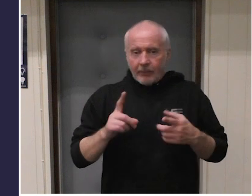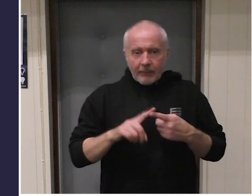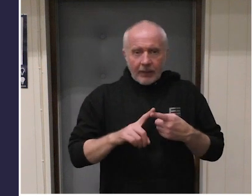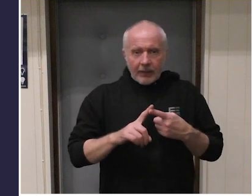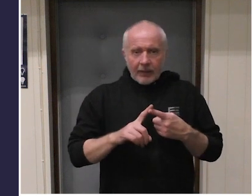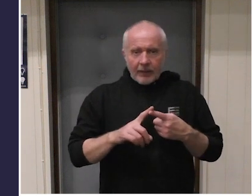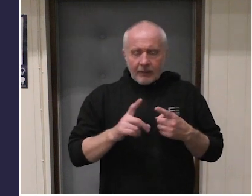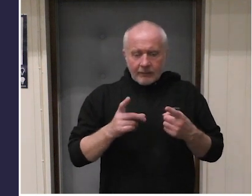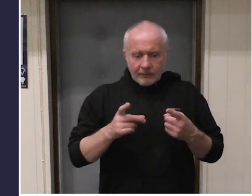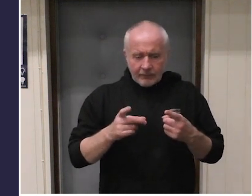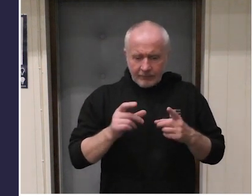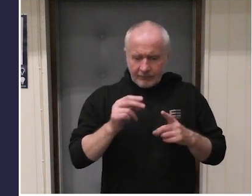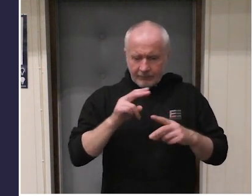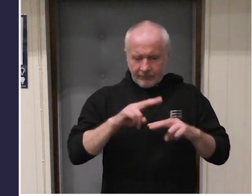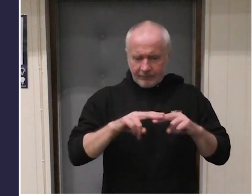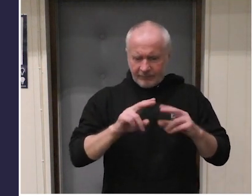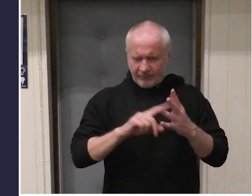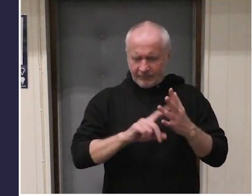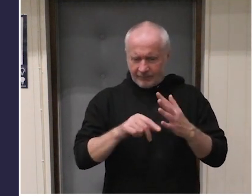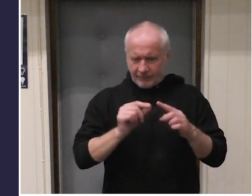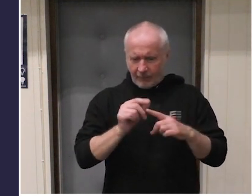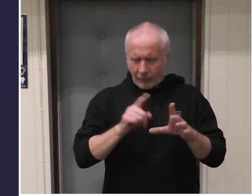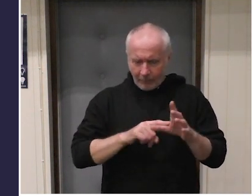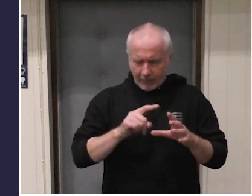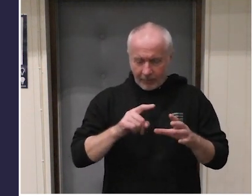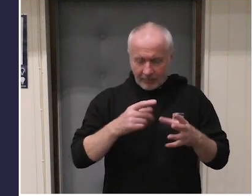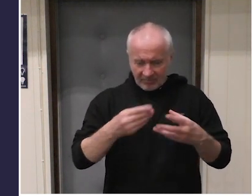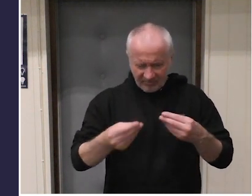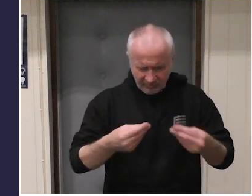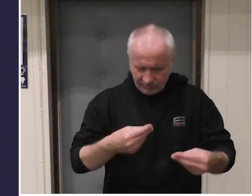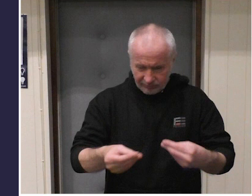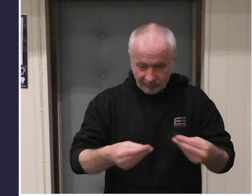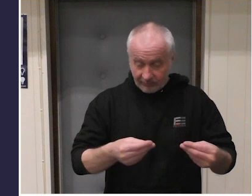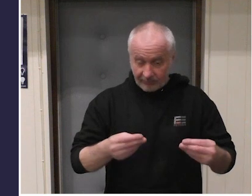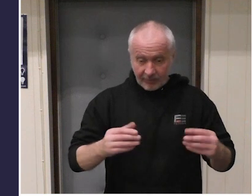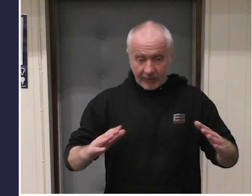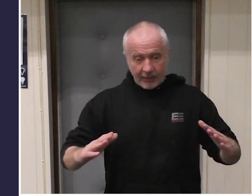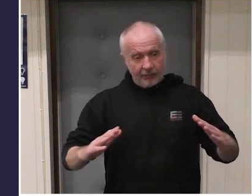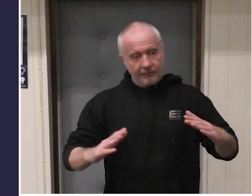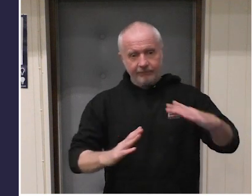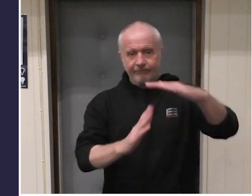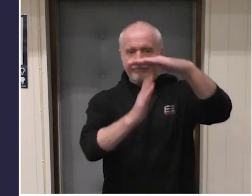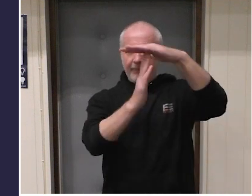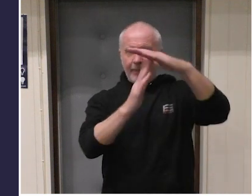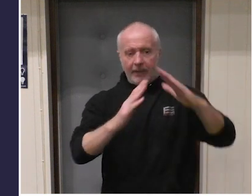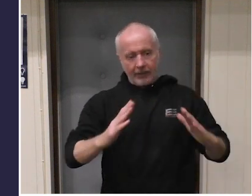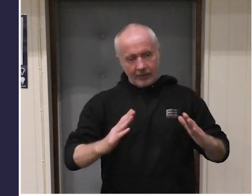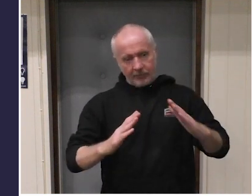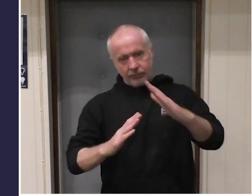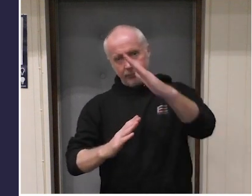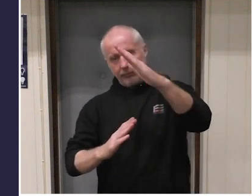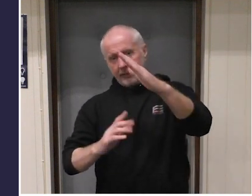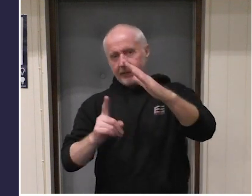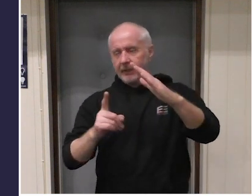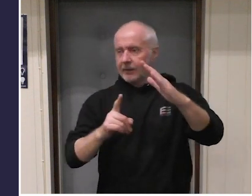requirement, then actually the peak of the landscape is no longer at maximum